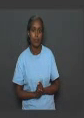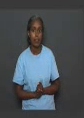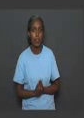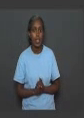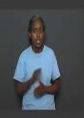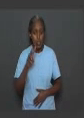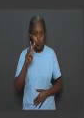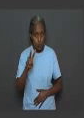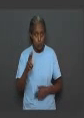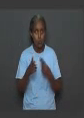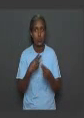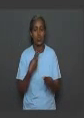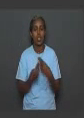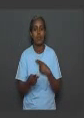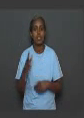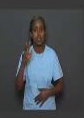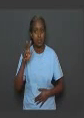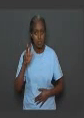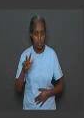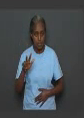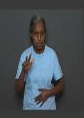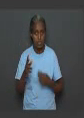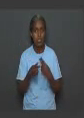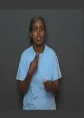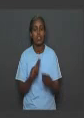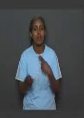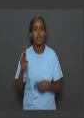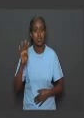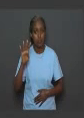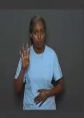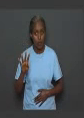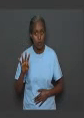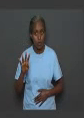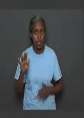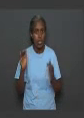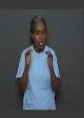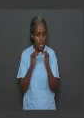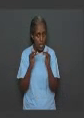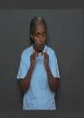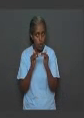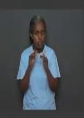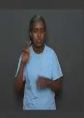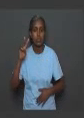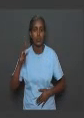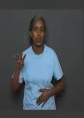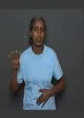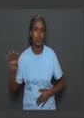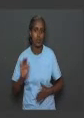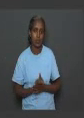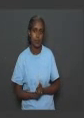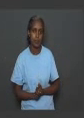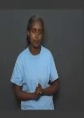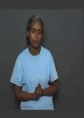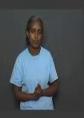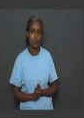2 times 3 times 4 equals 24.